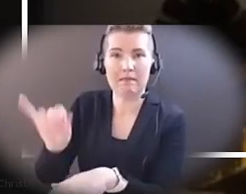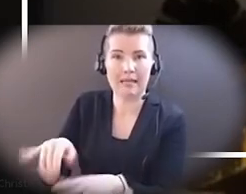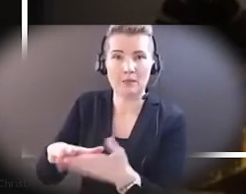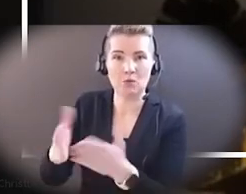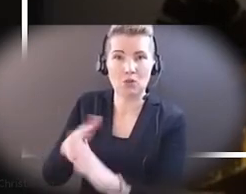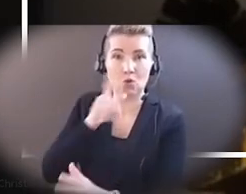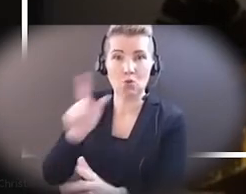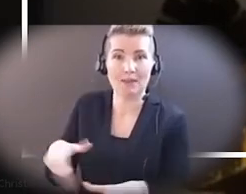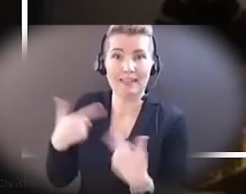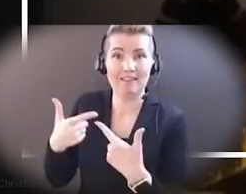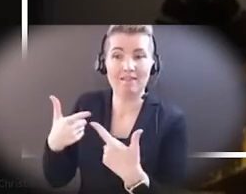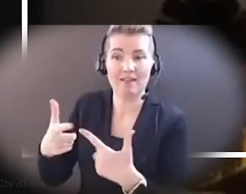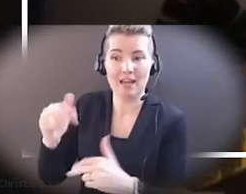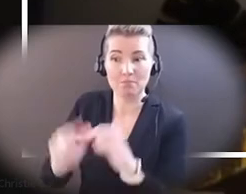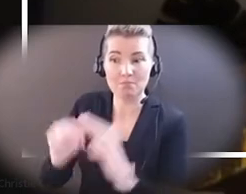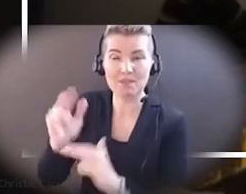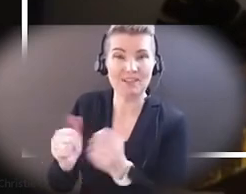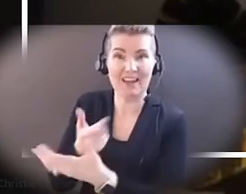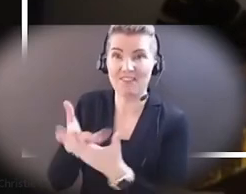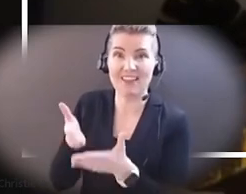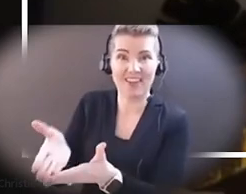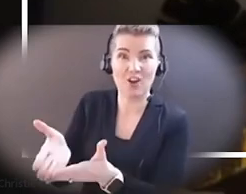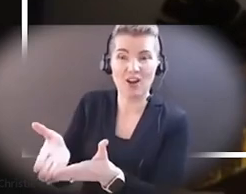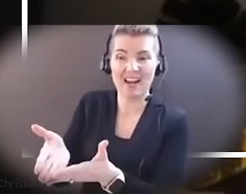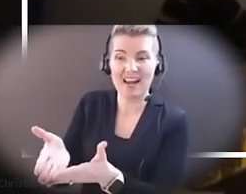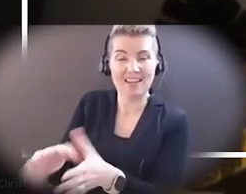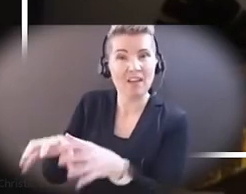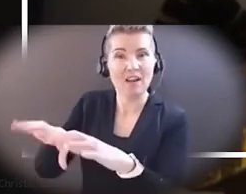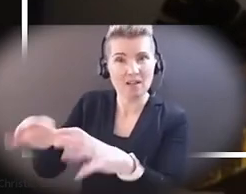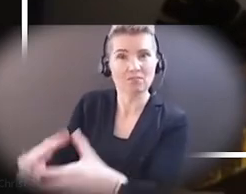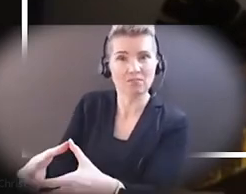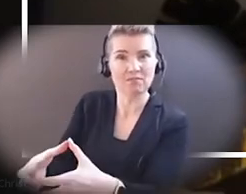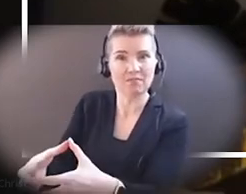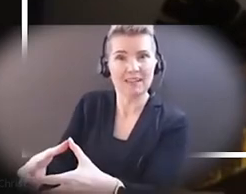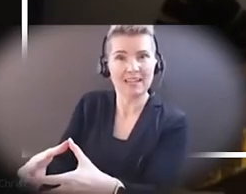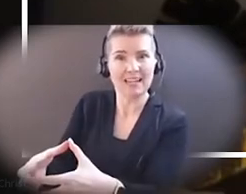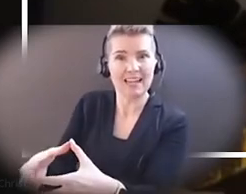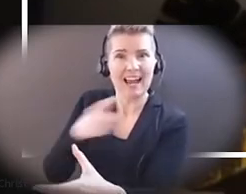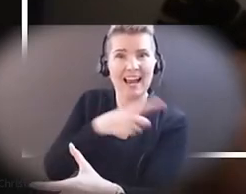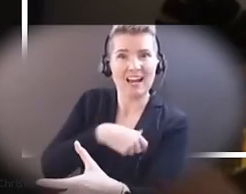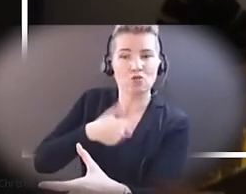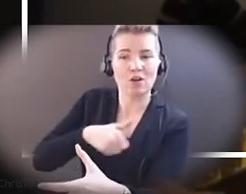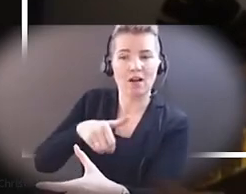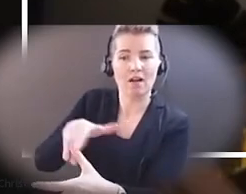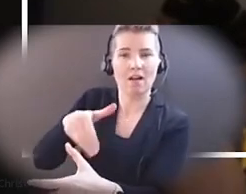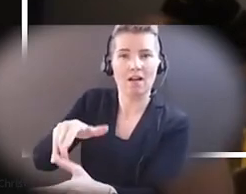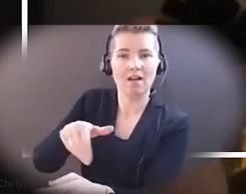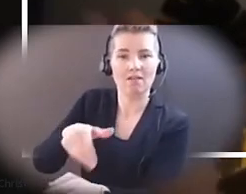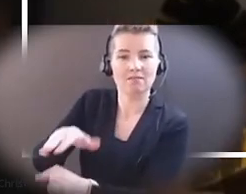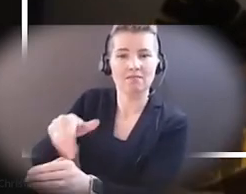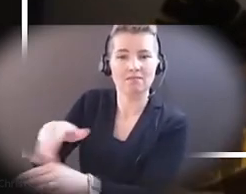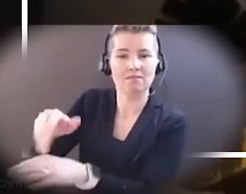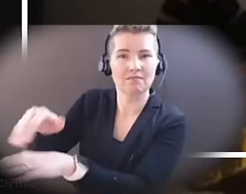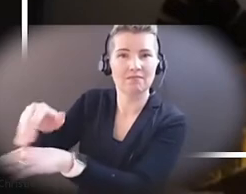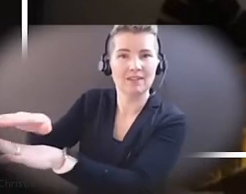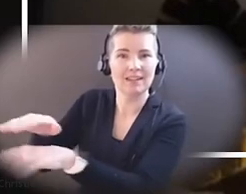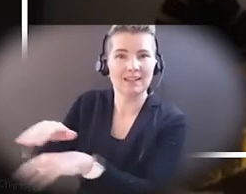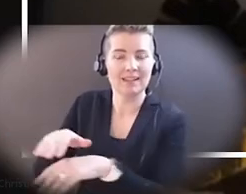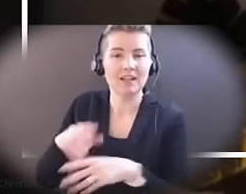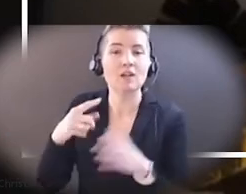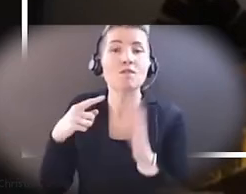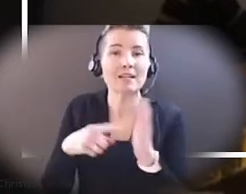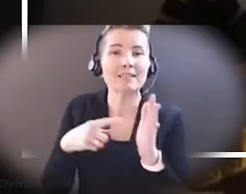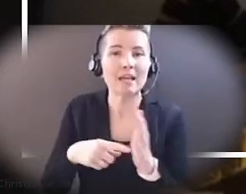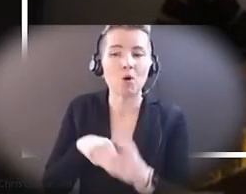that built and maintained this area. You know, for example, you bulldoze